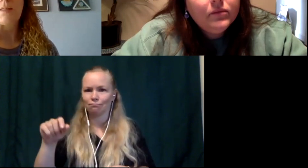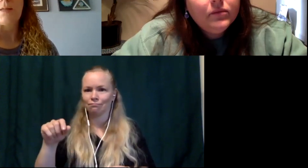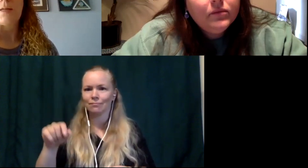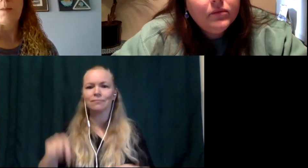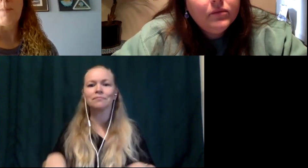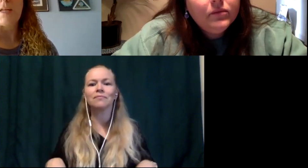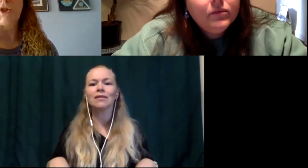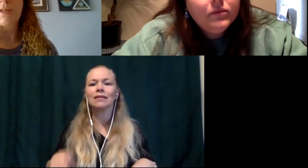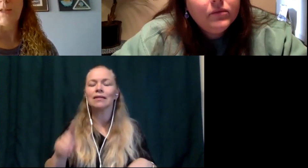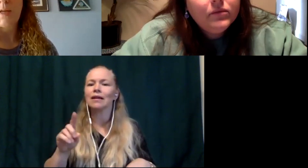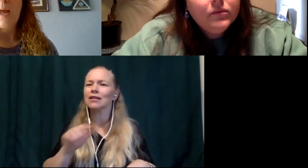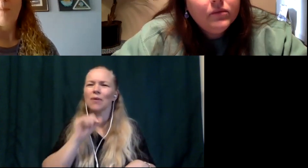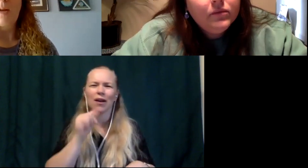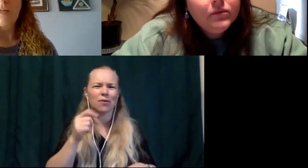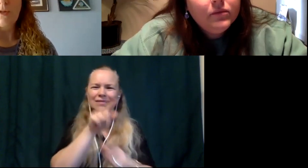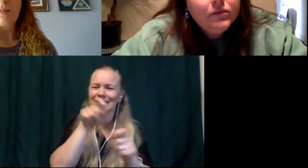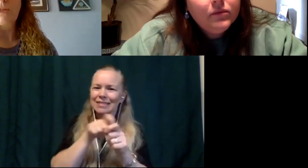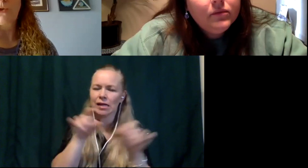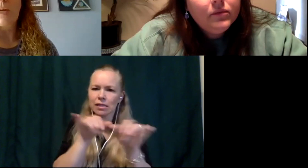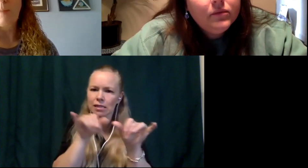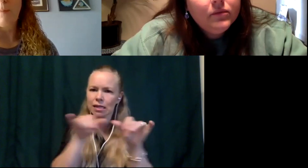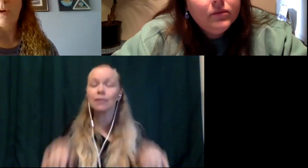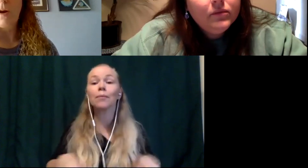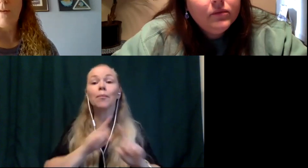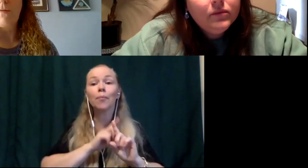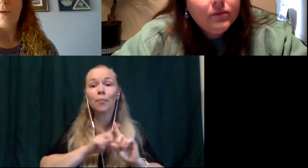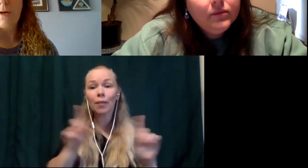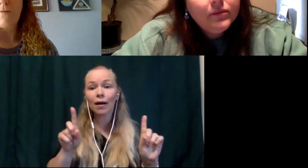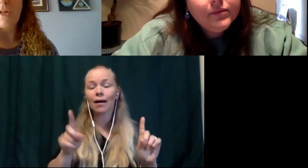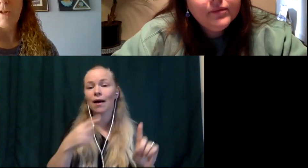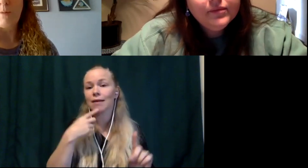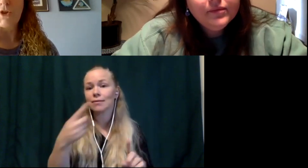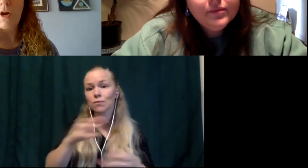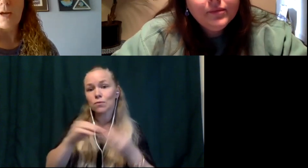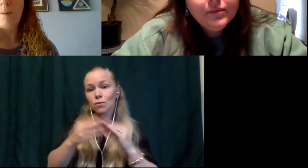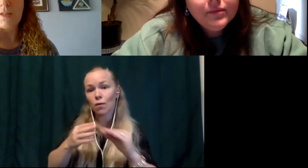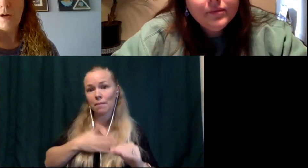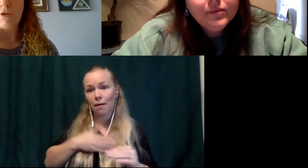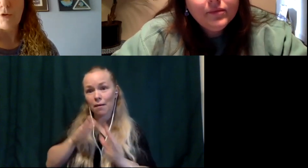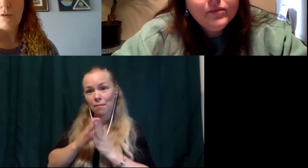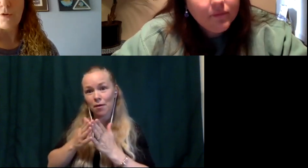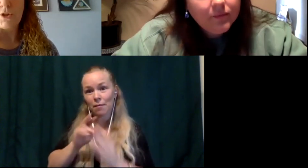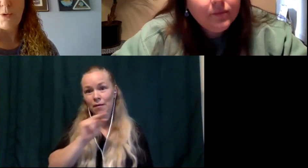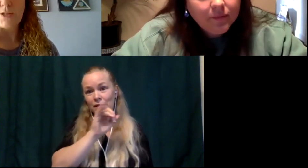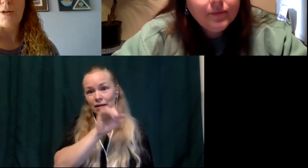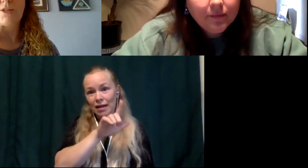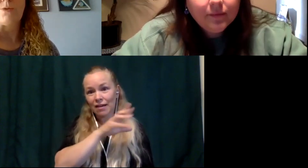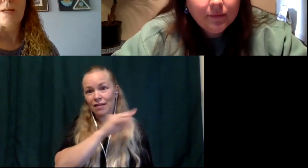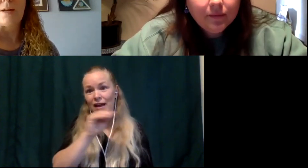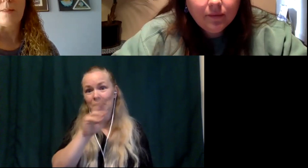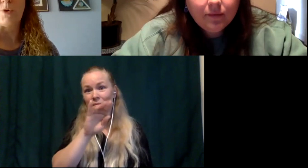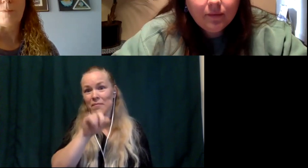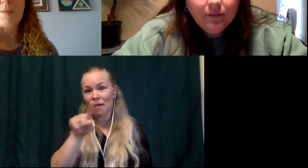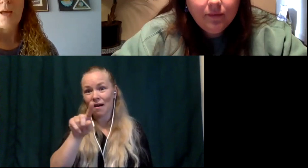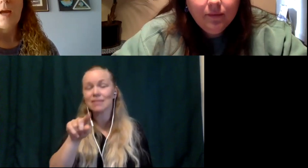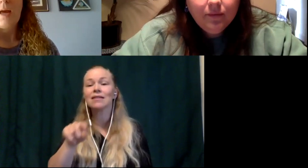exact dimensions, but I do tell a story in my book of Neil Armstrong and Buzz Aldrin, the first two astronauts who landed